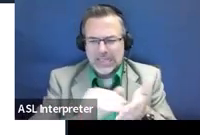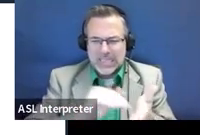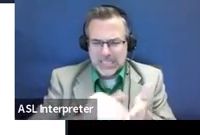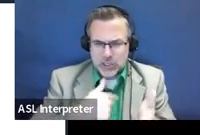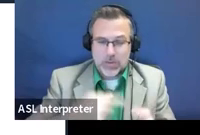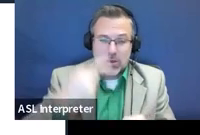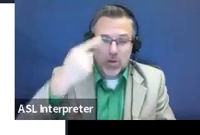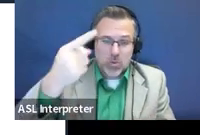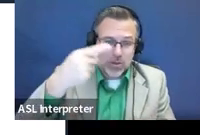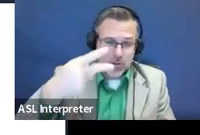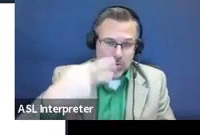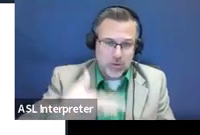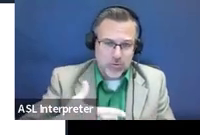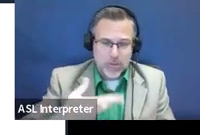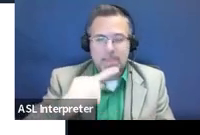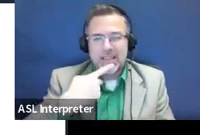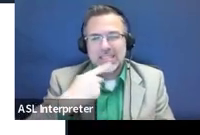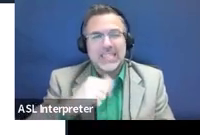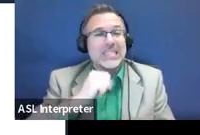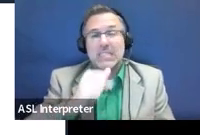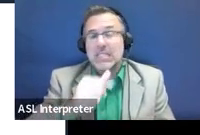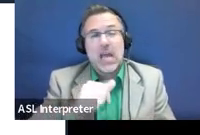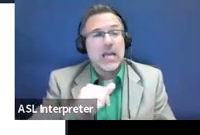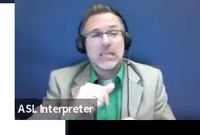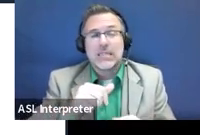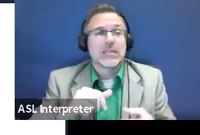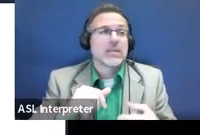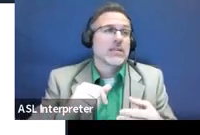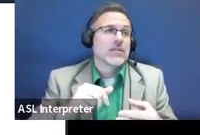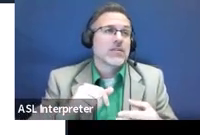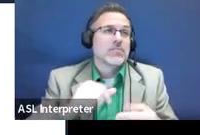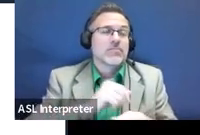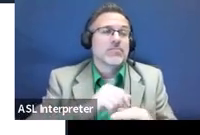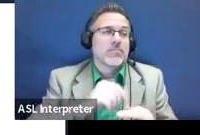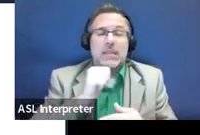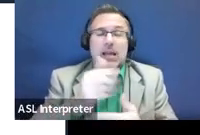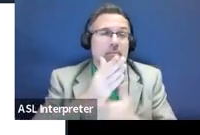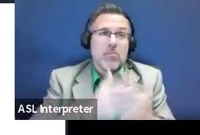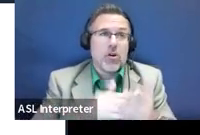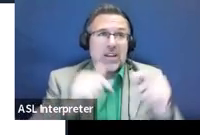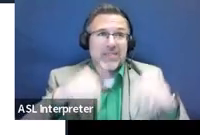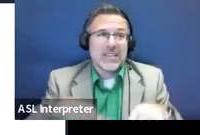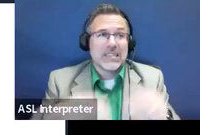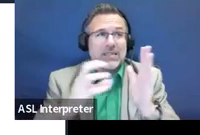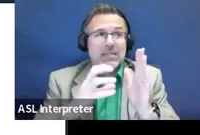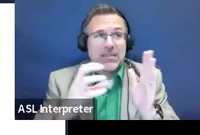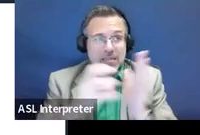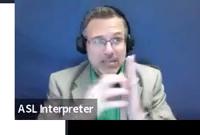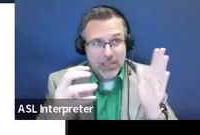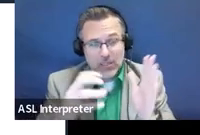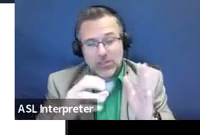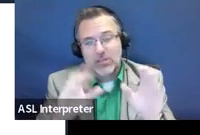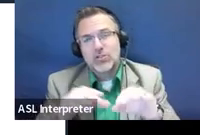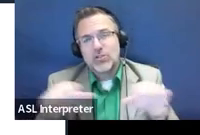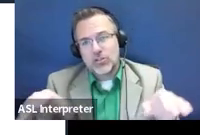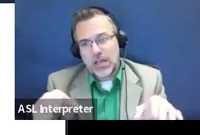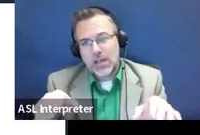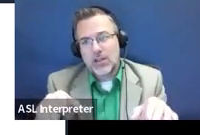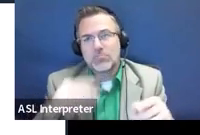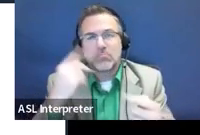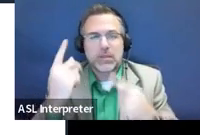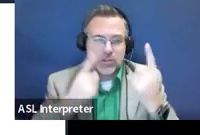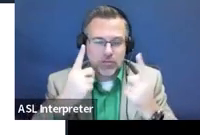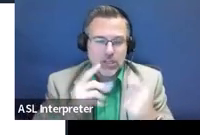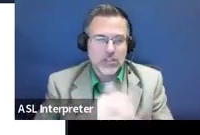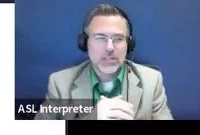two, and three, it says not addressed in this section because this is all about child information disability considerations. So